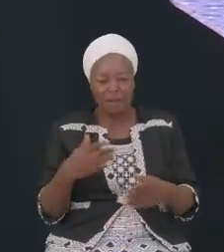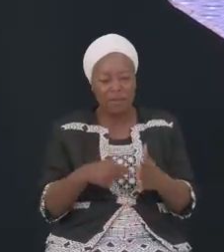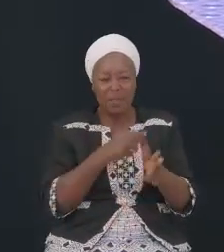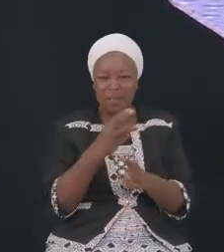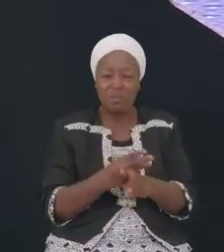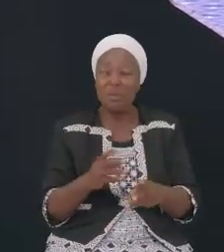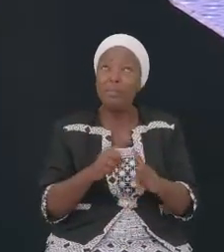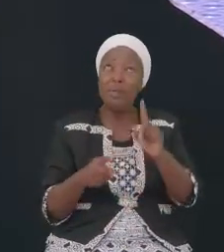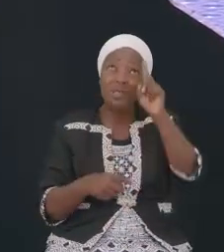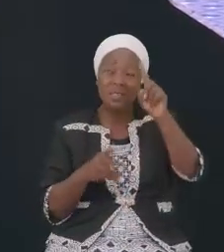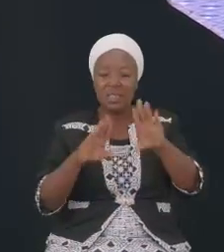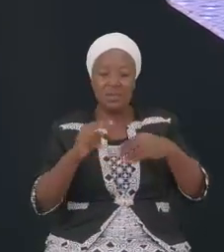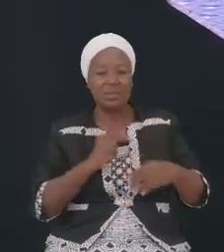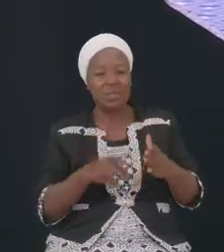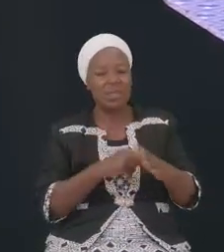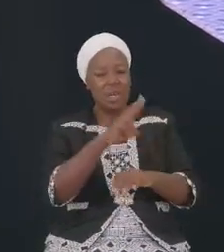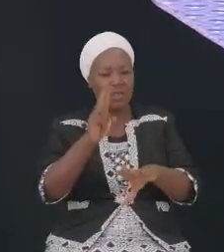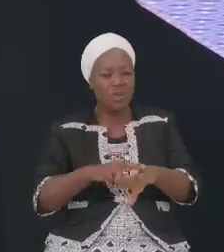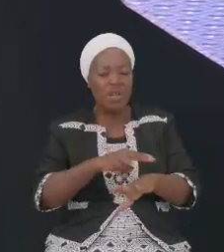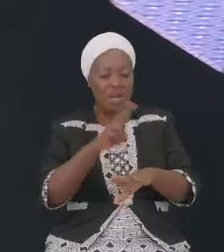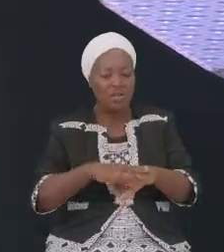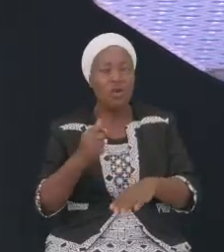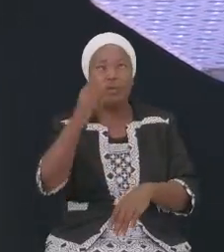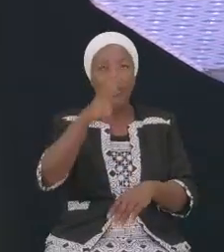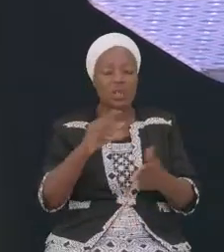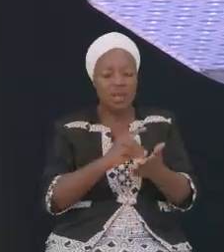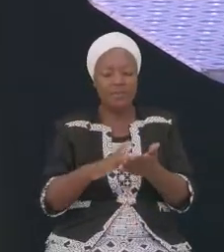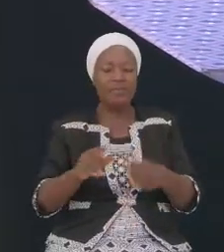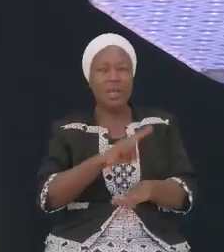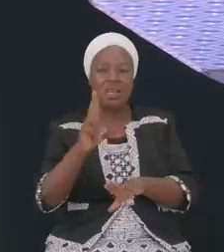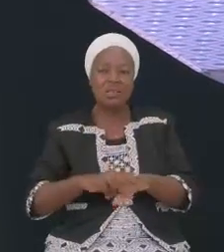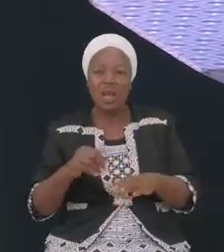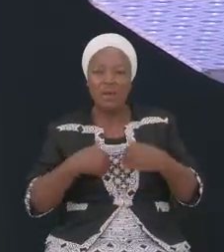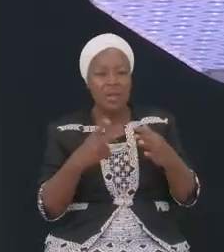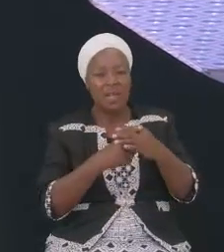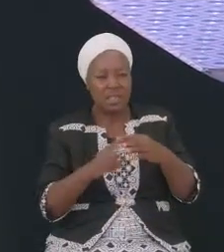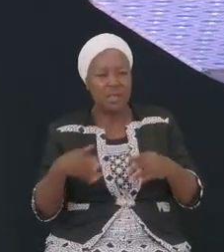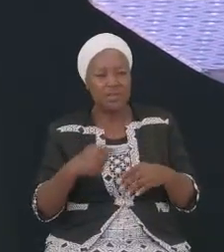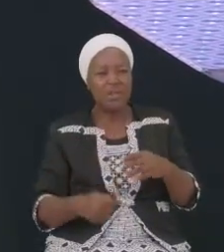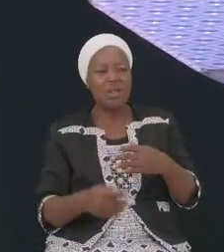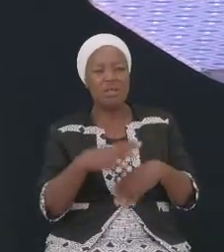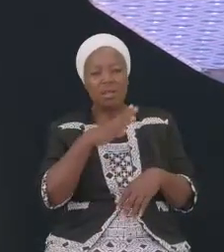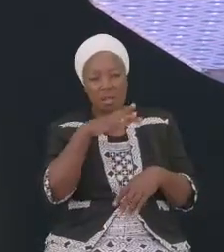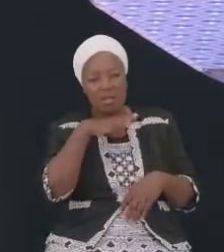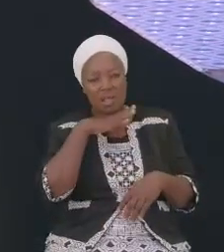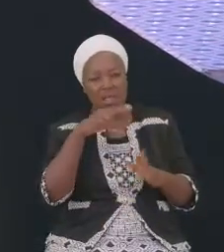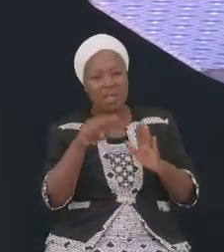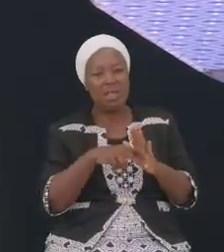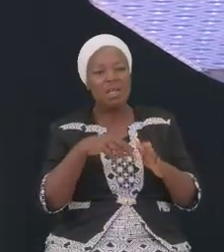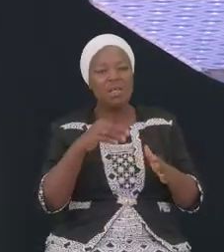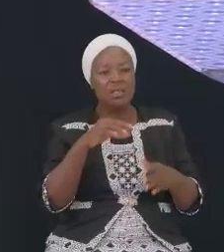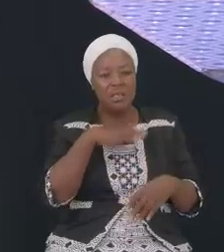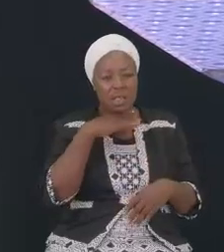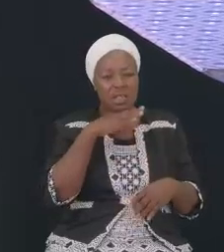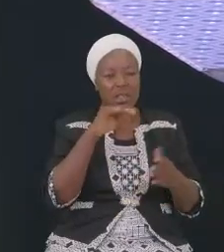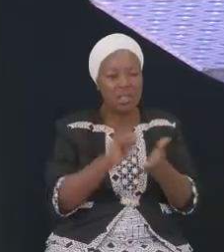us the nature of God, the divine nature, having escaped the corruption that is in the